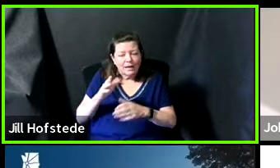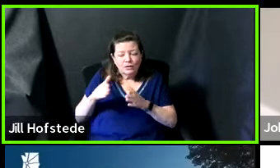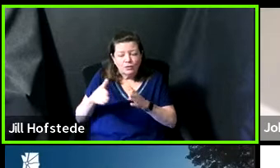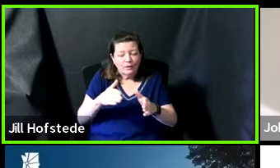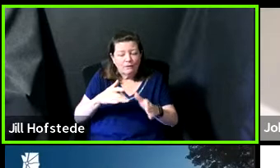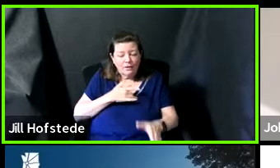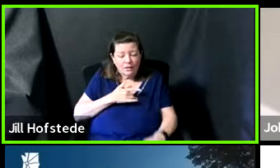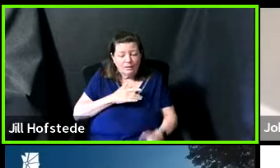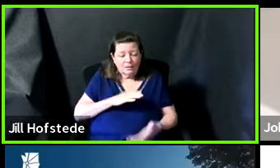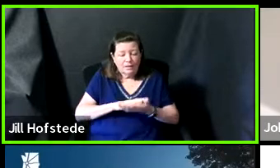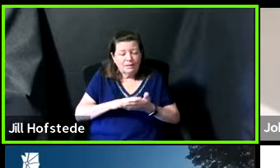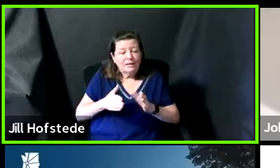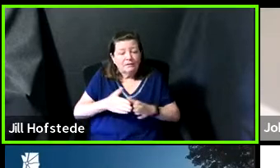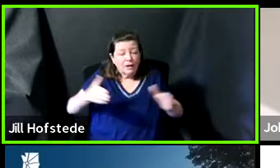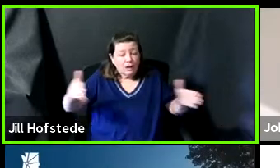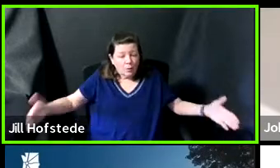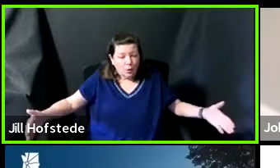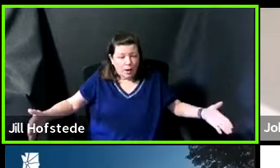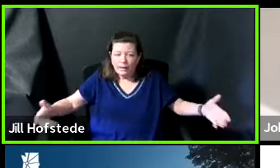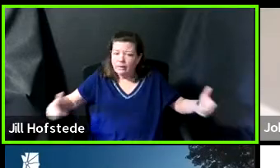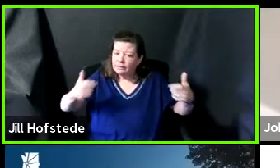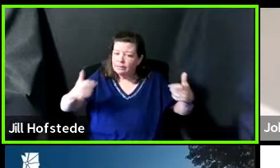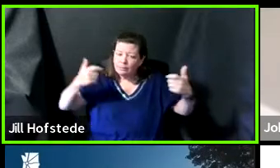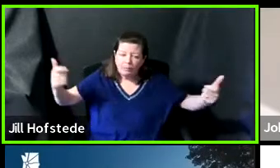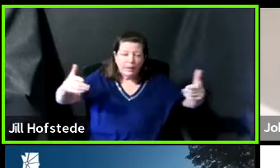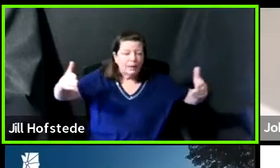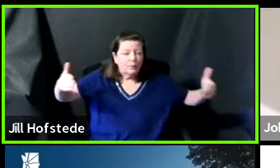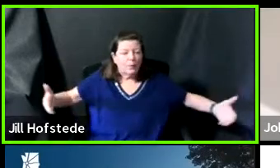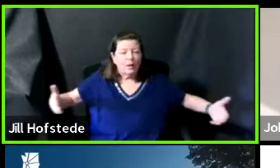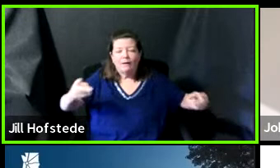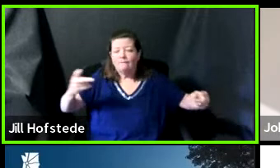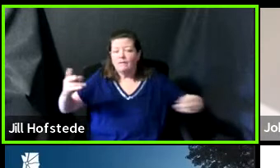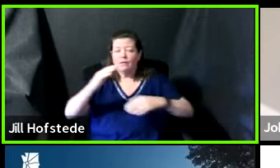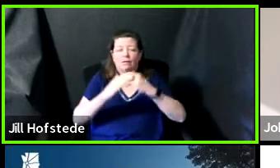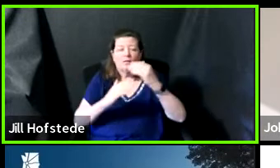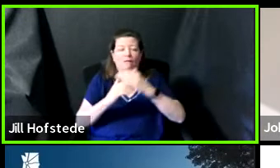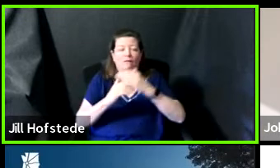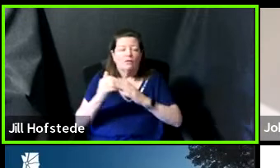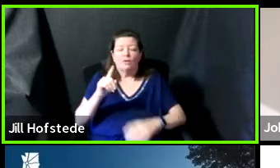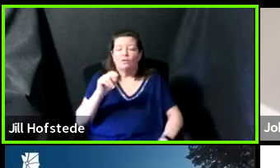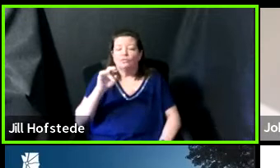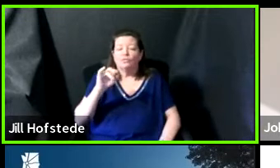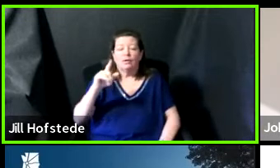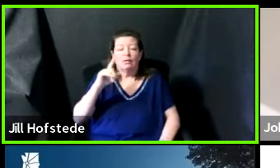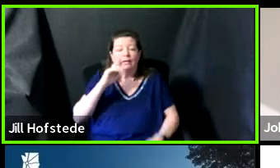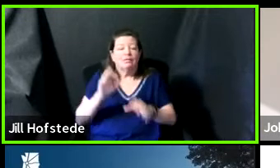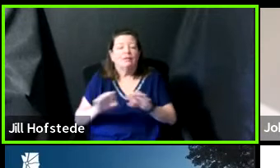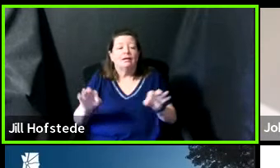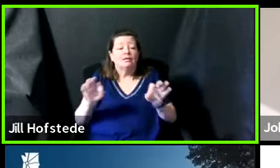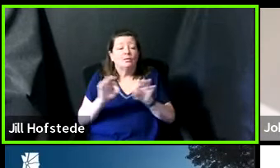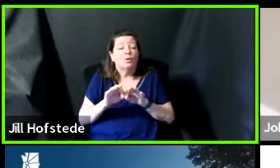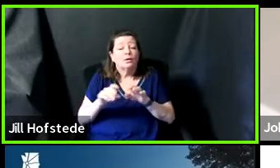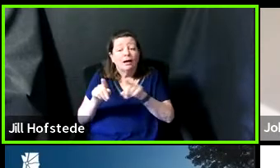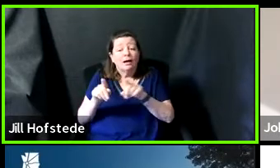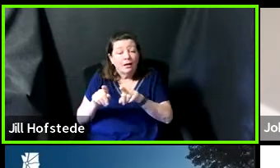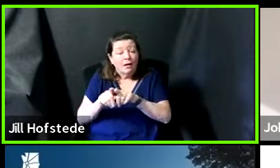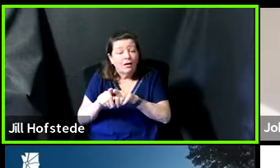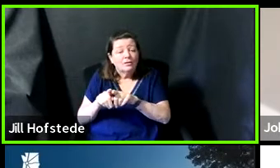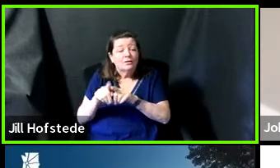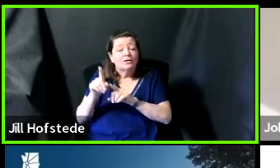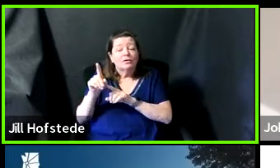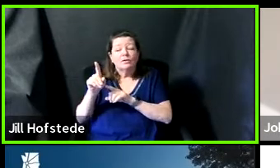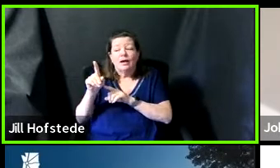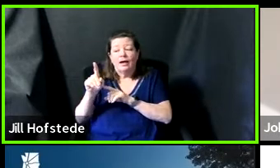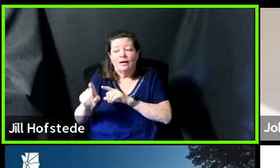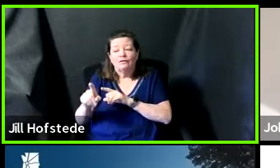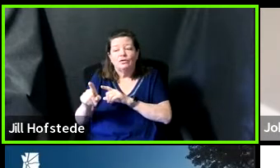how wide it is. It's a big, huge, wide, very comfortable trail. I think that's important. And I also just have to